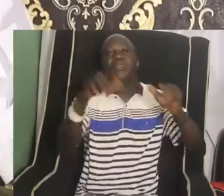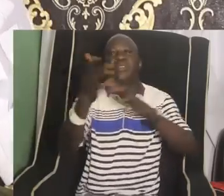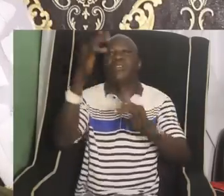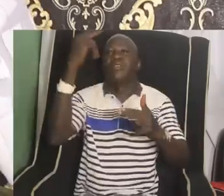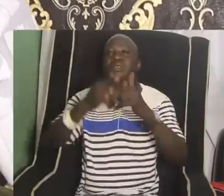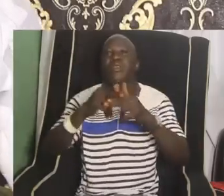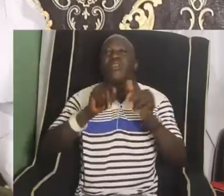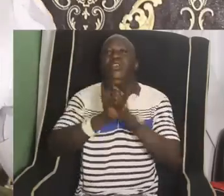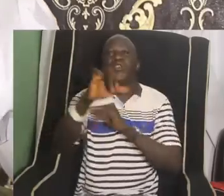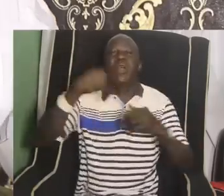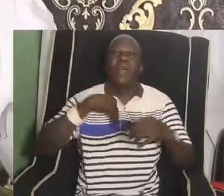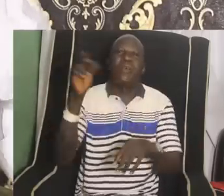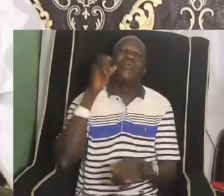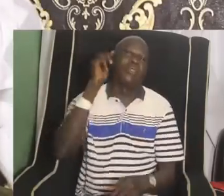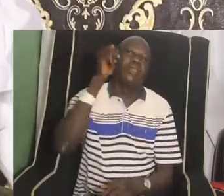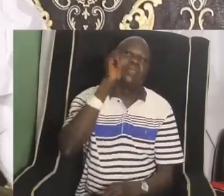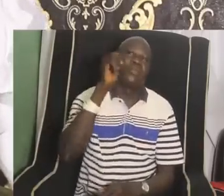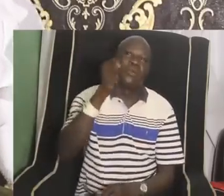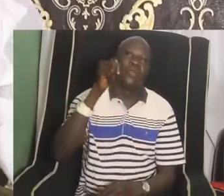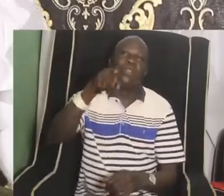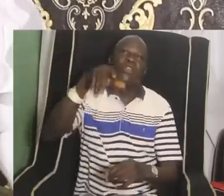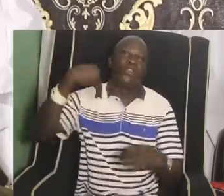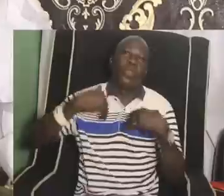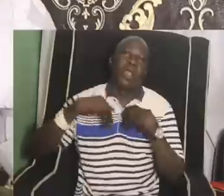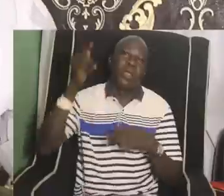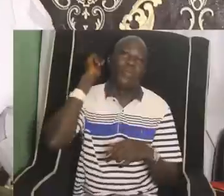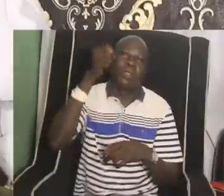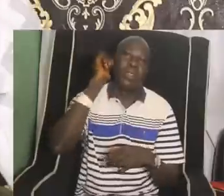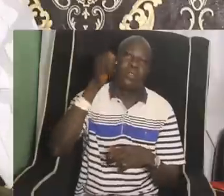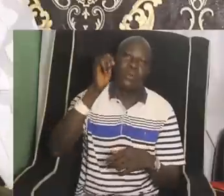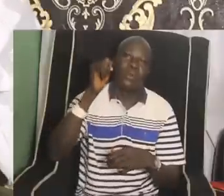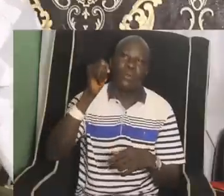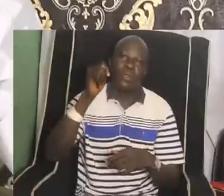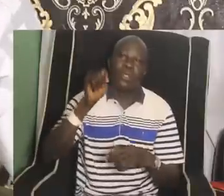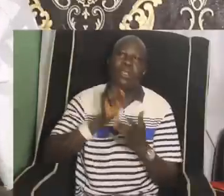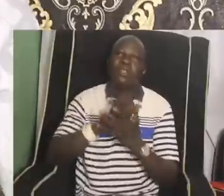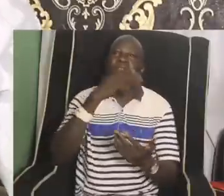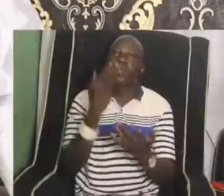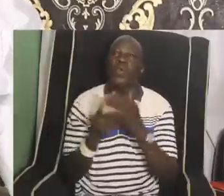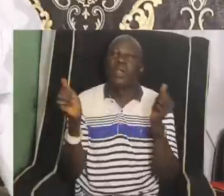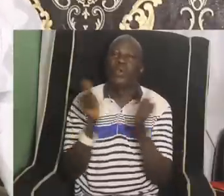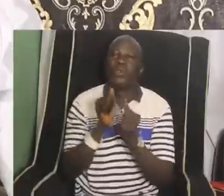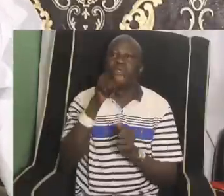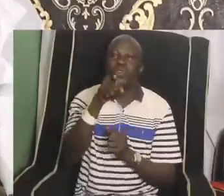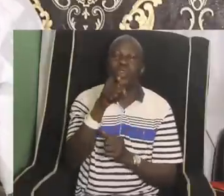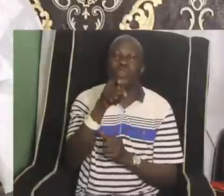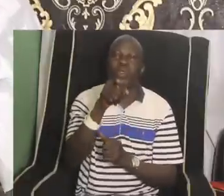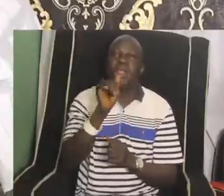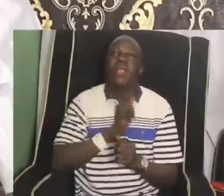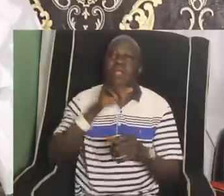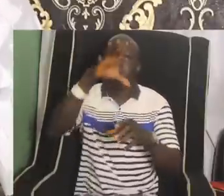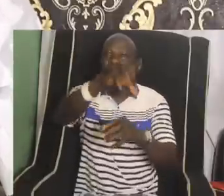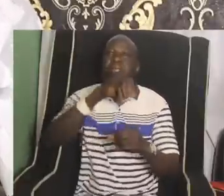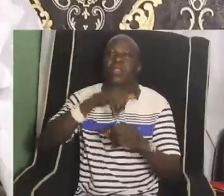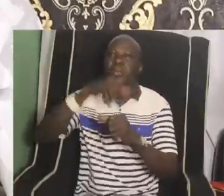somebody will take place wa ni eri amen wa ni eri amen last testimony you dey dara fun o mo ba re